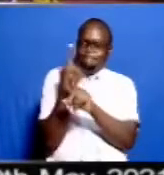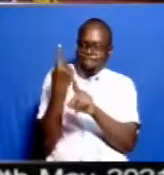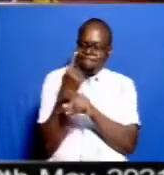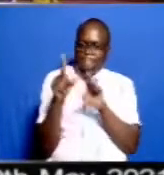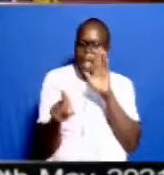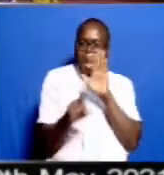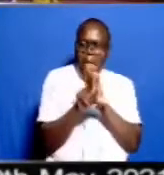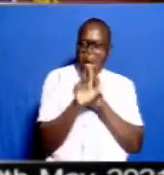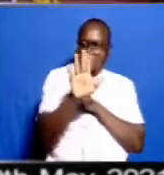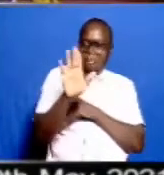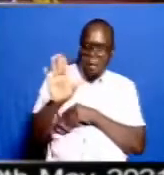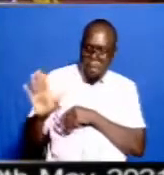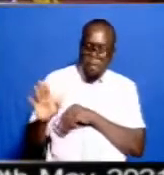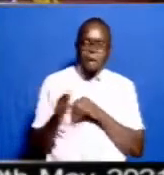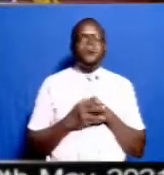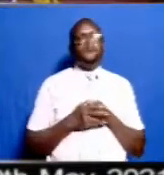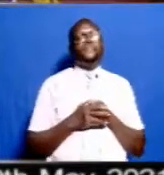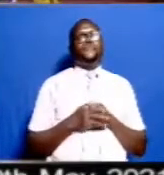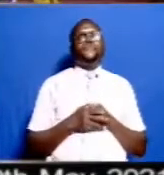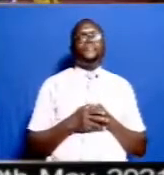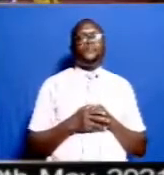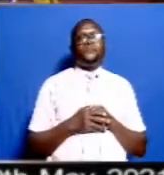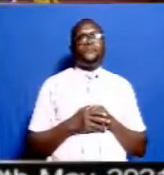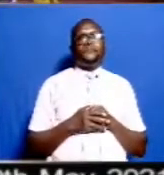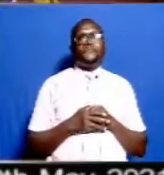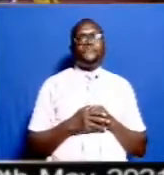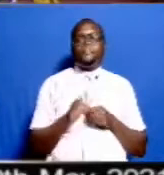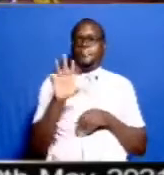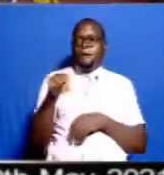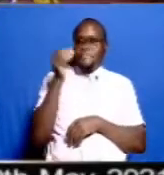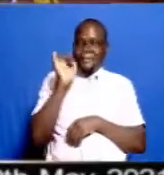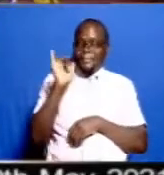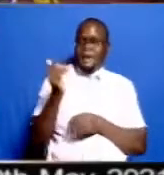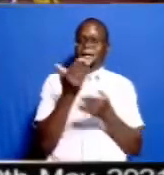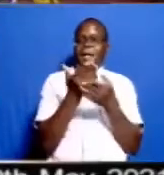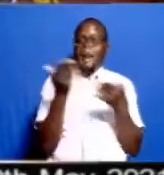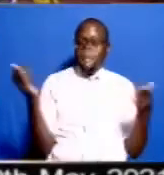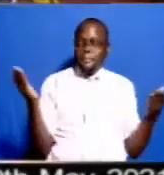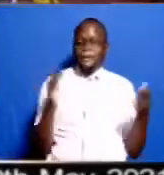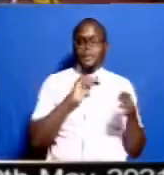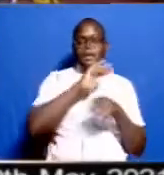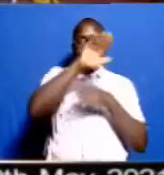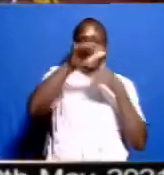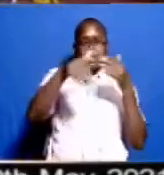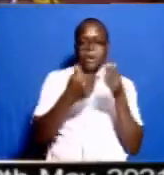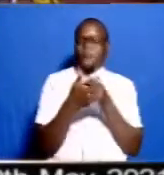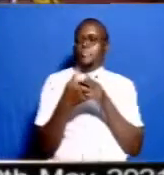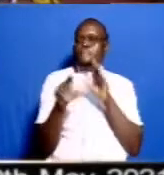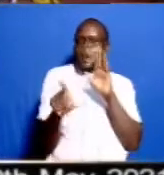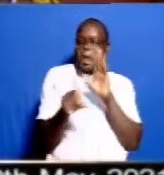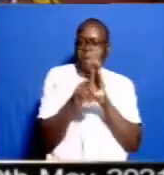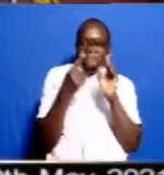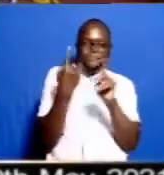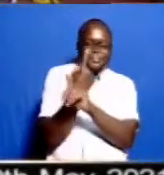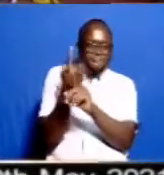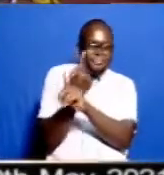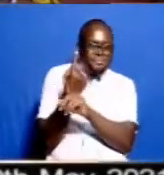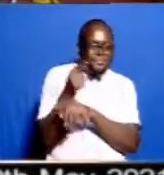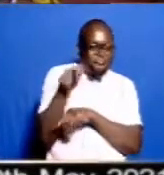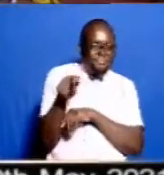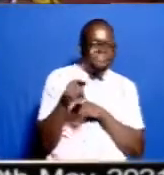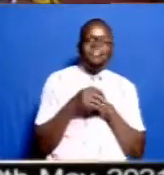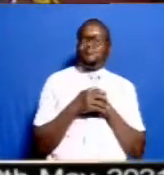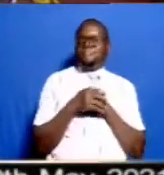Act, and found that everything, all these pieces of legislation